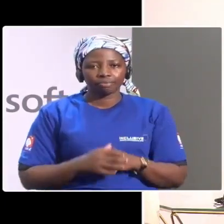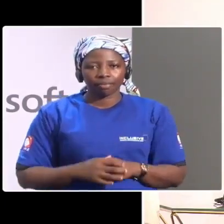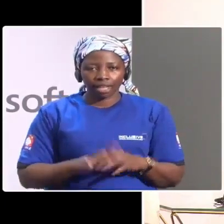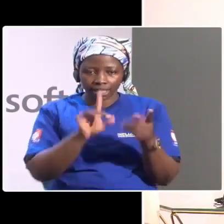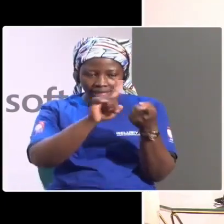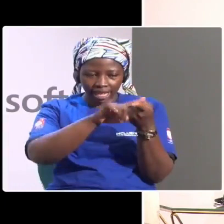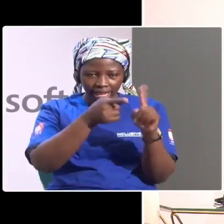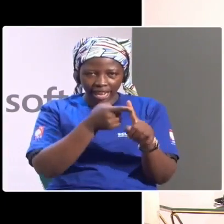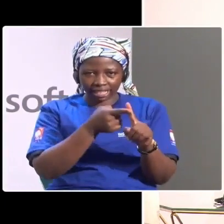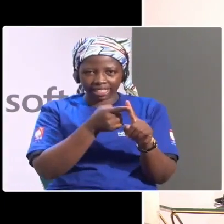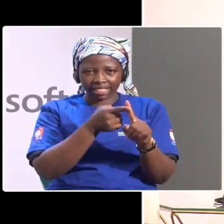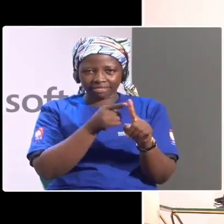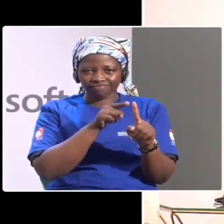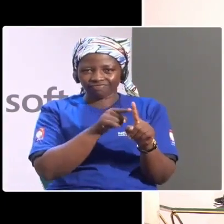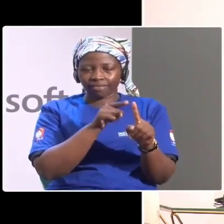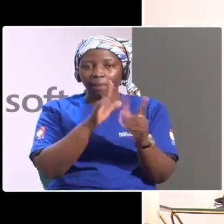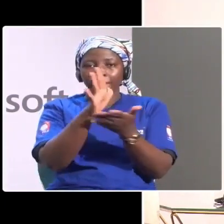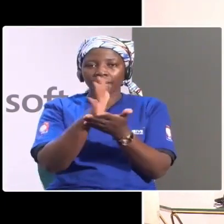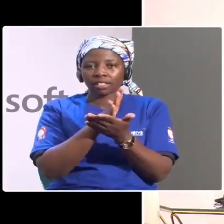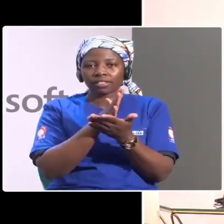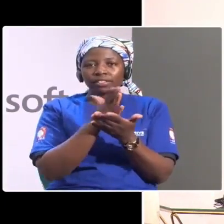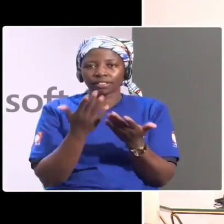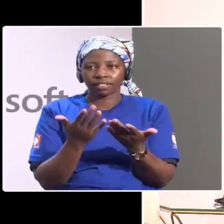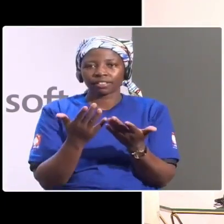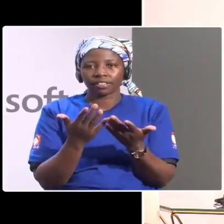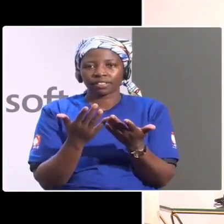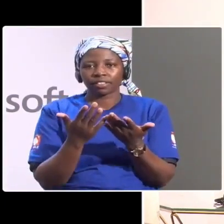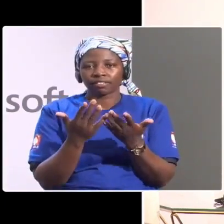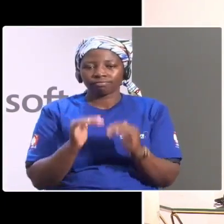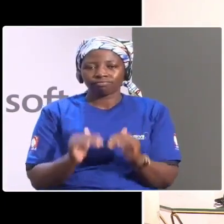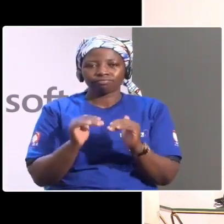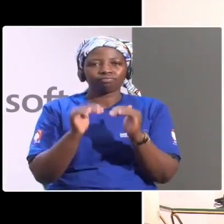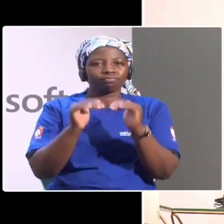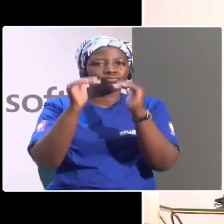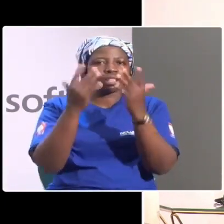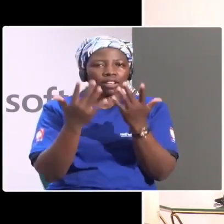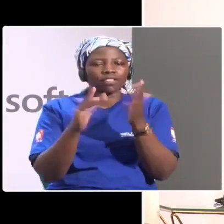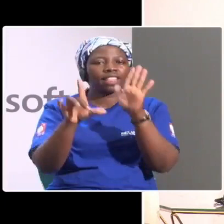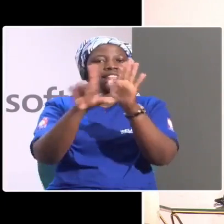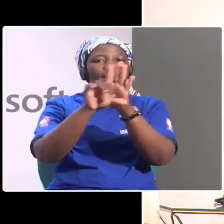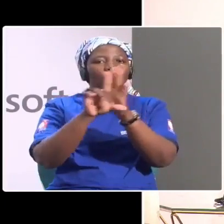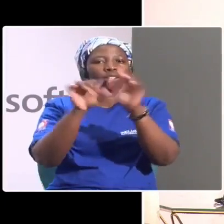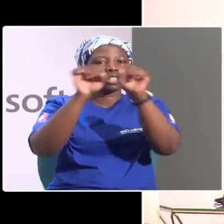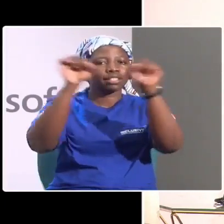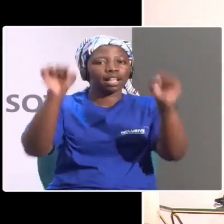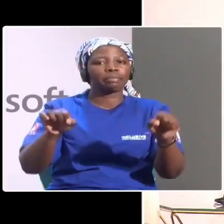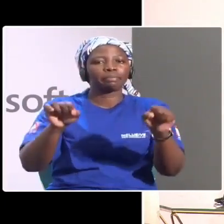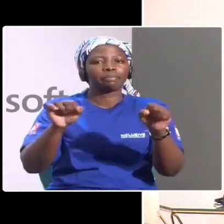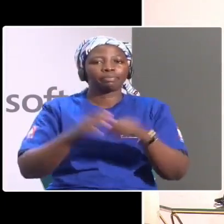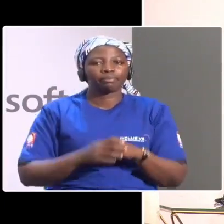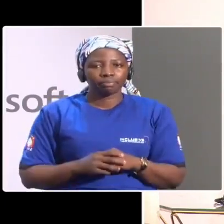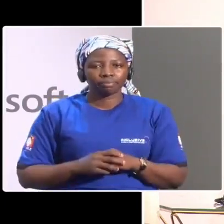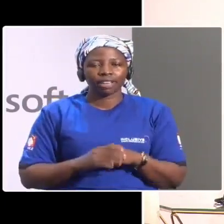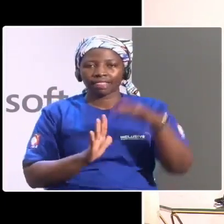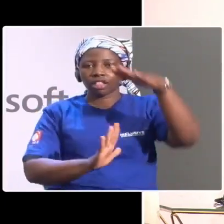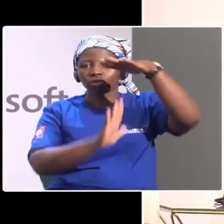standards are part of the hierarchy of the legal system. At the